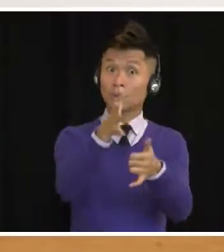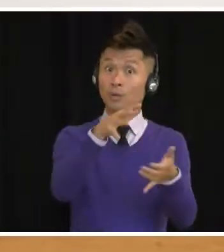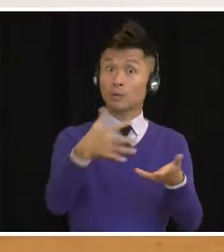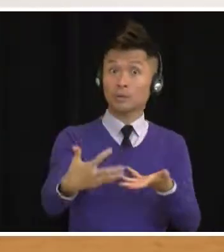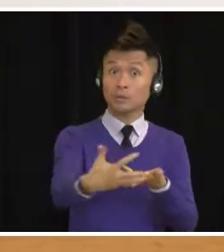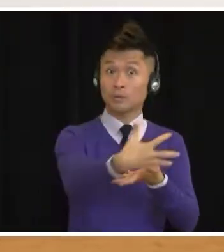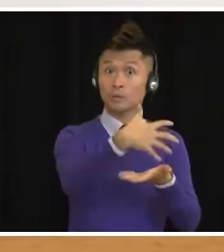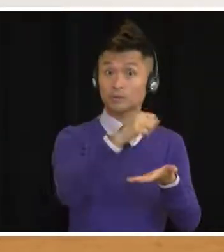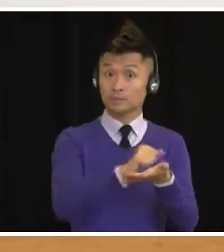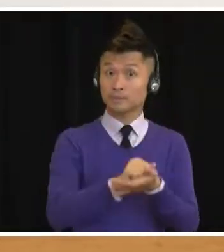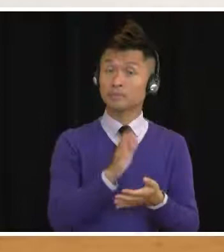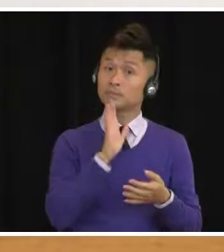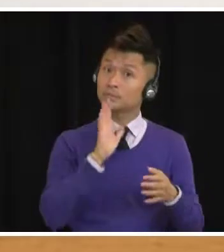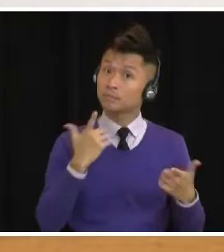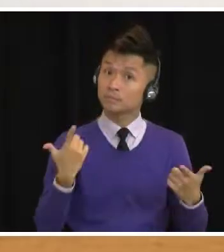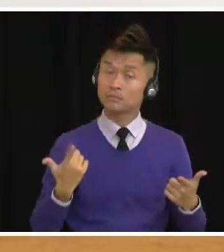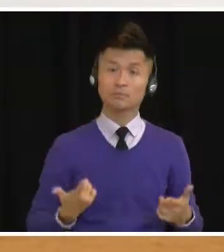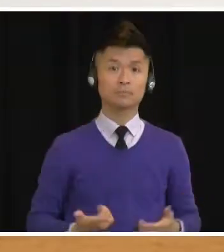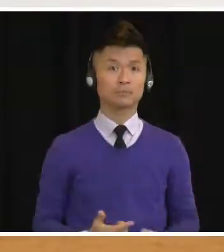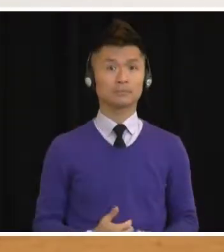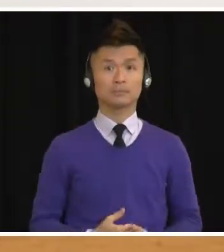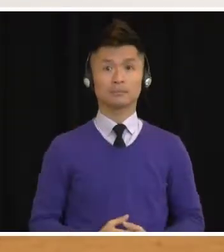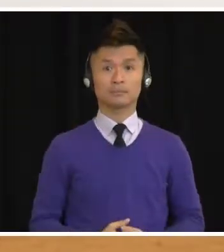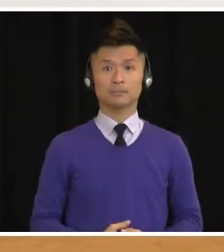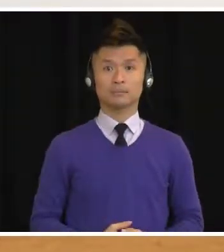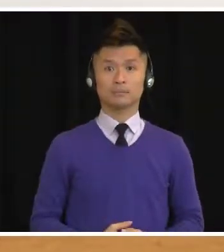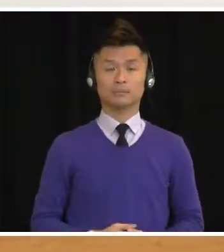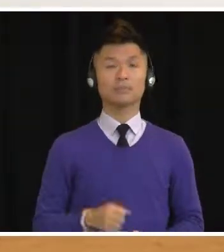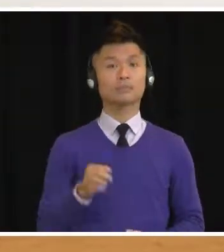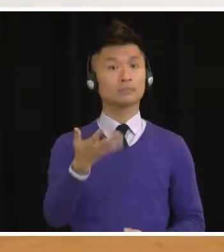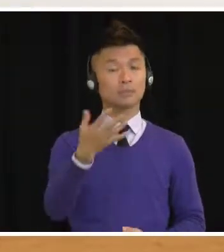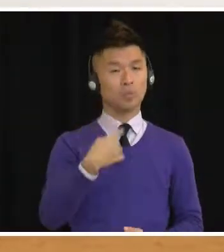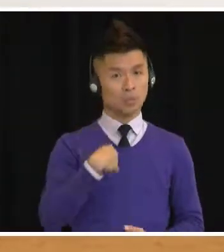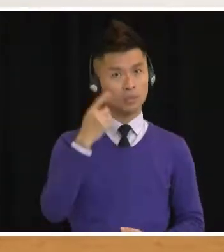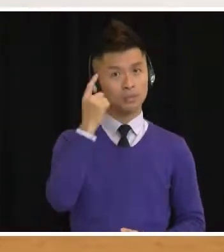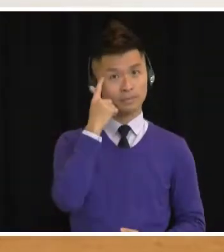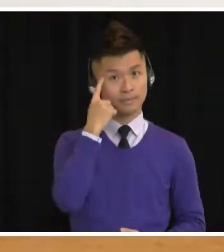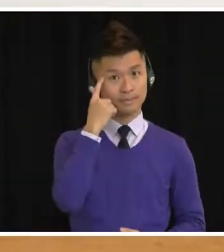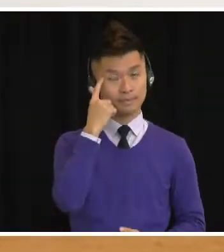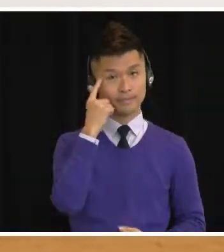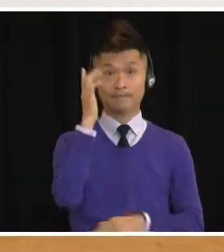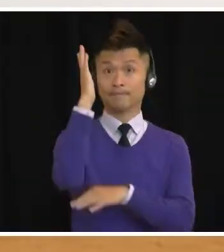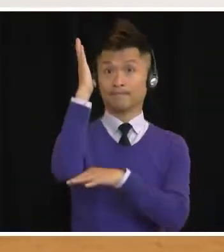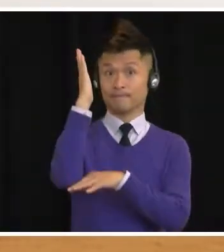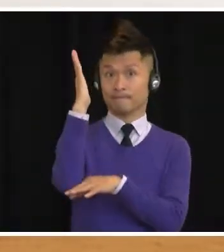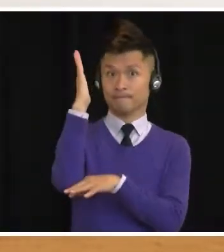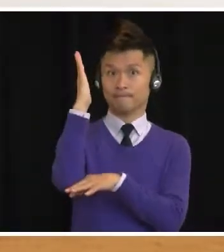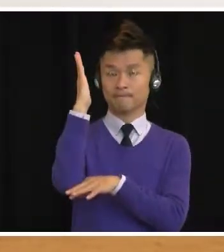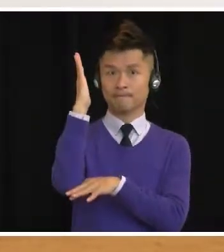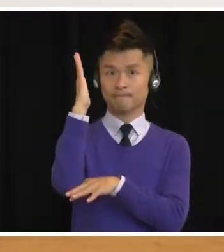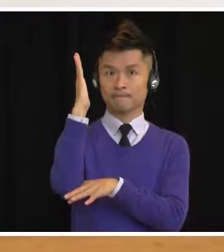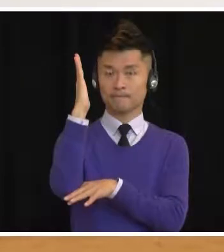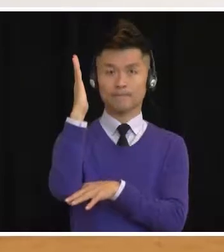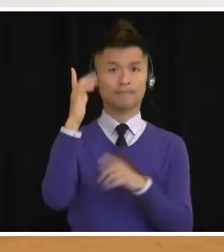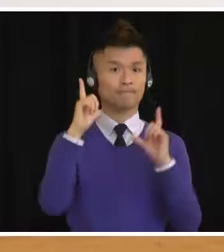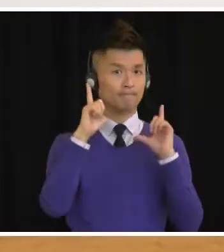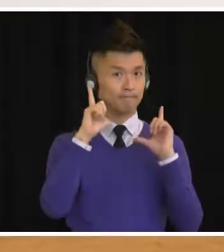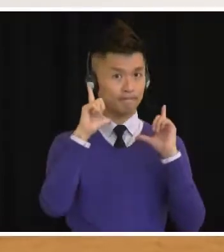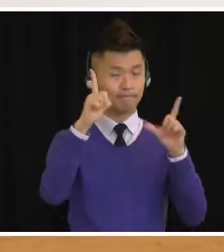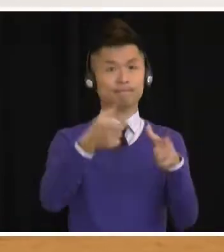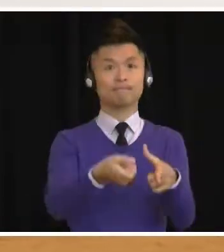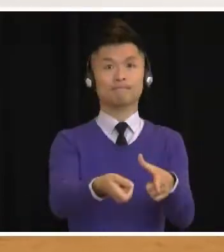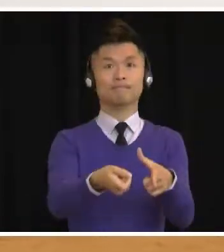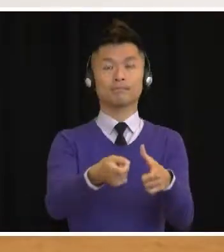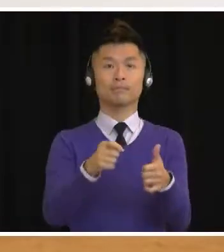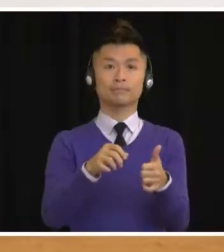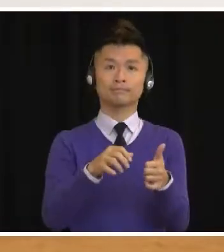I think that the government has to lead. I guess that if you were asking in